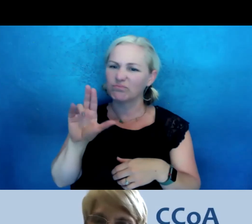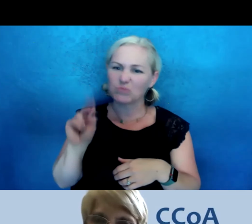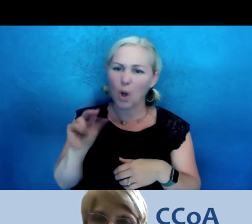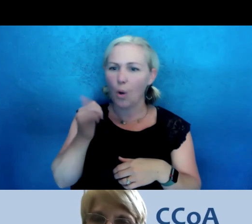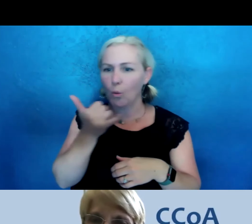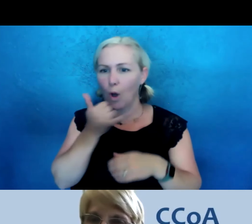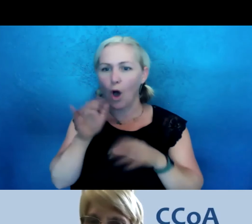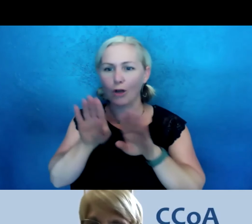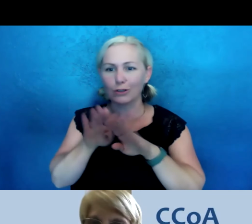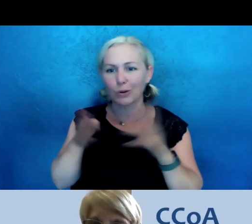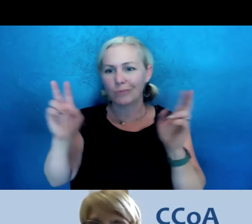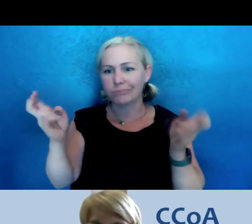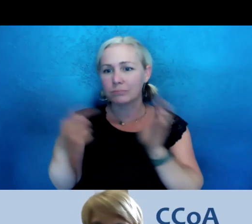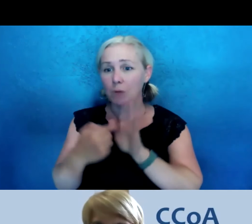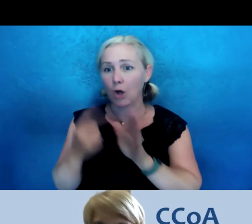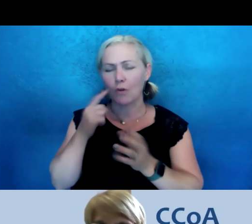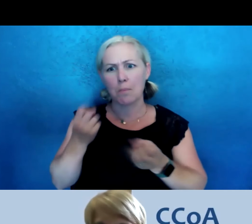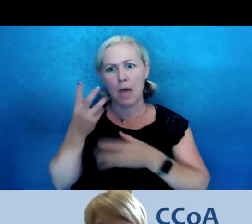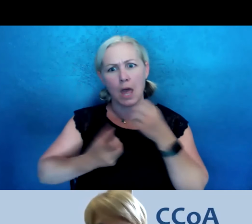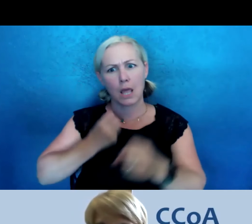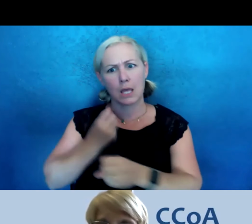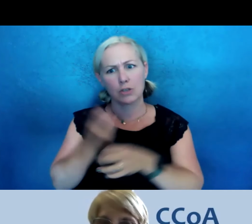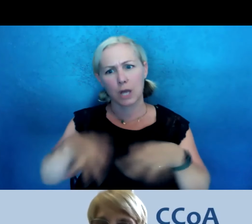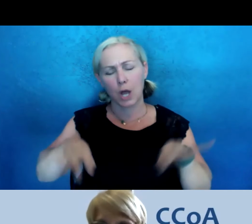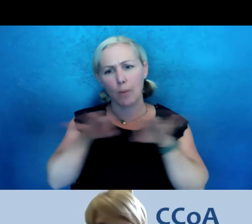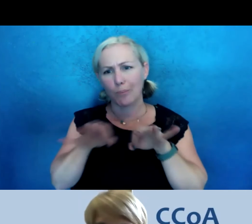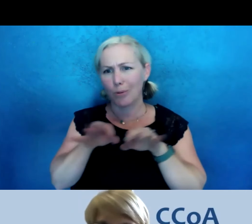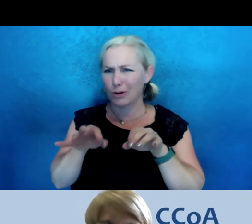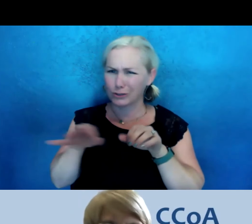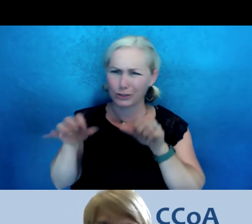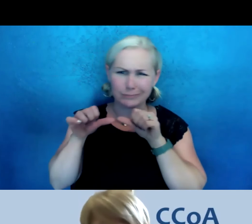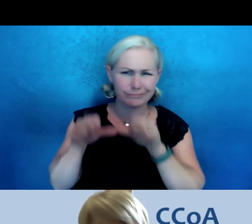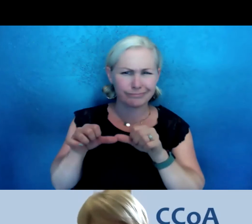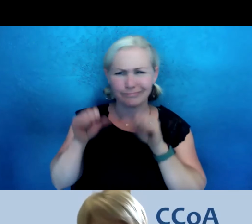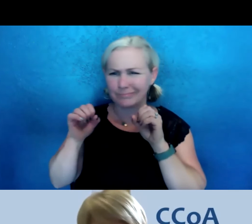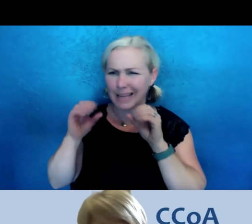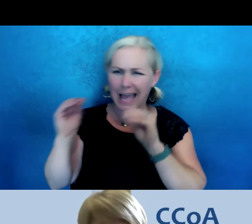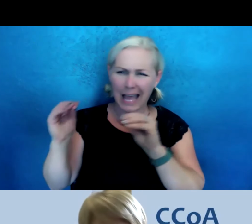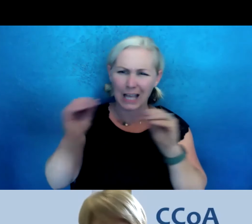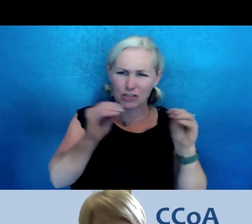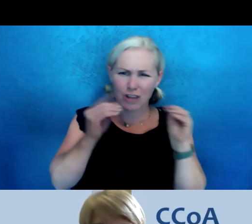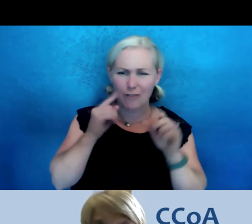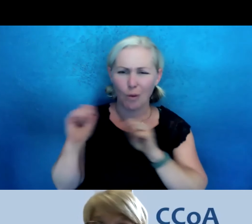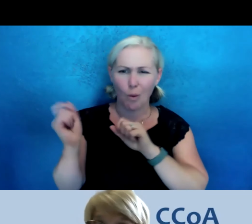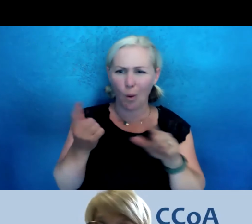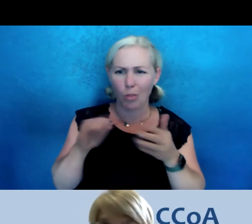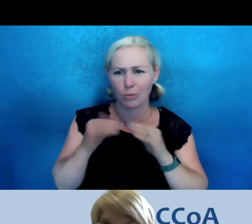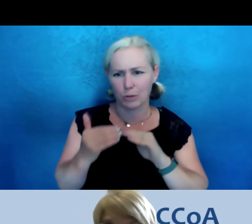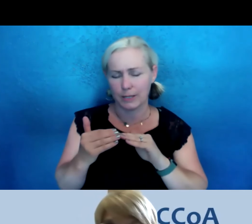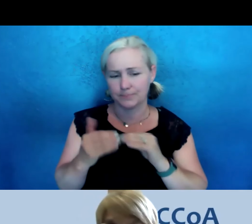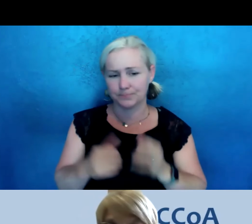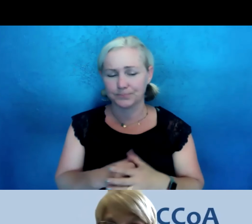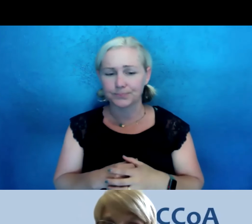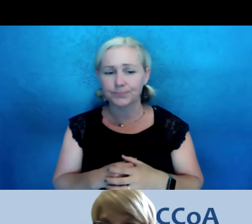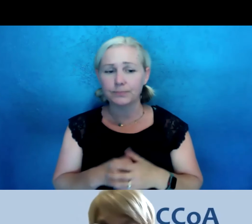how important it is to continuously educate about that access for all those in our community. I also want to